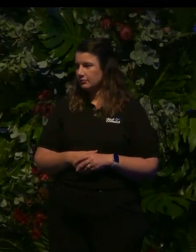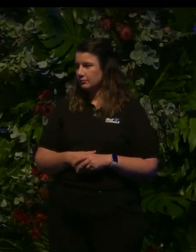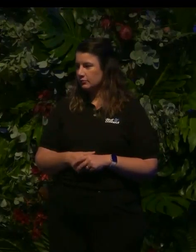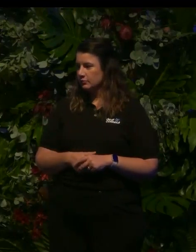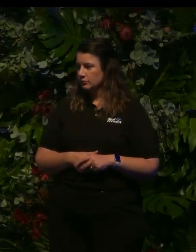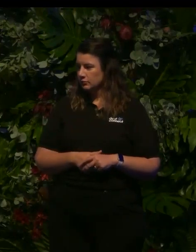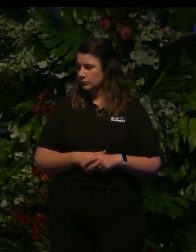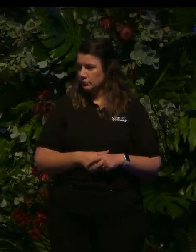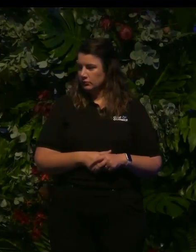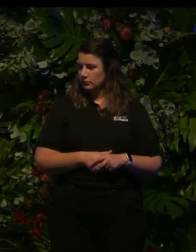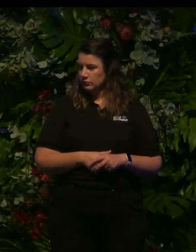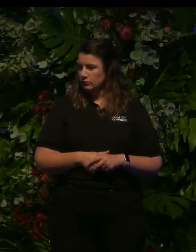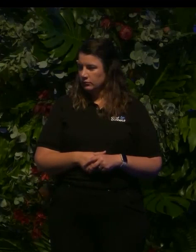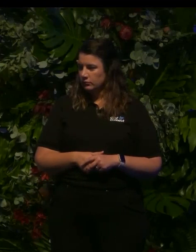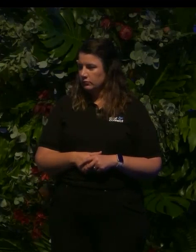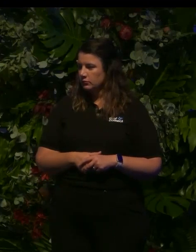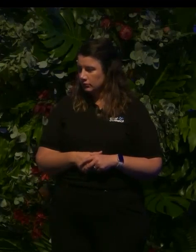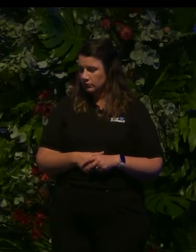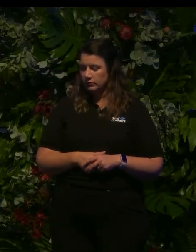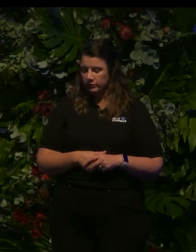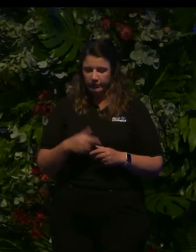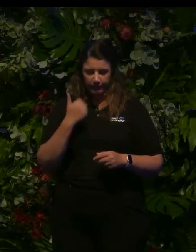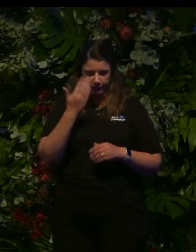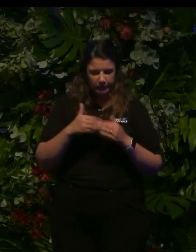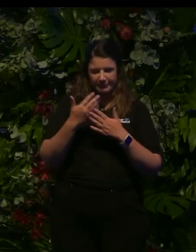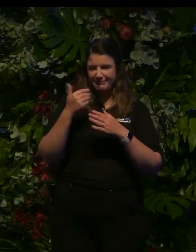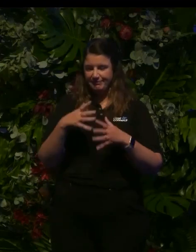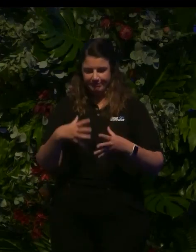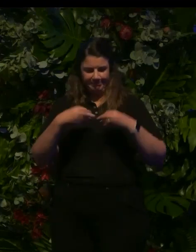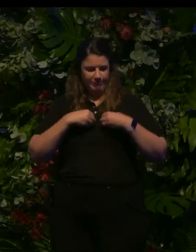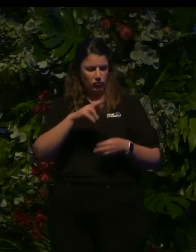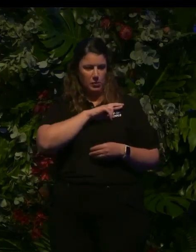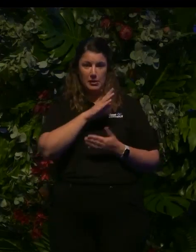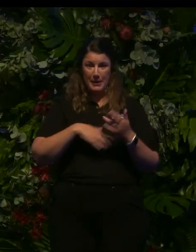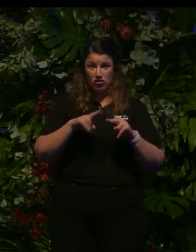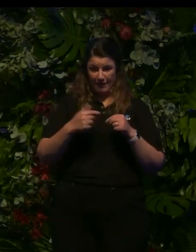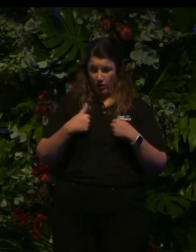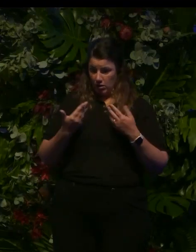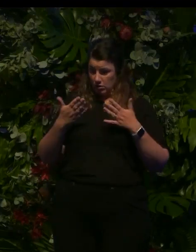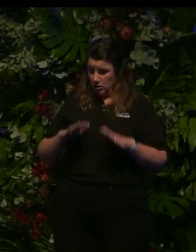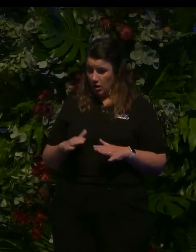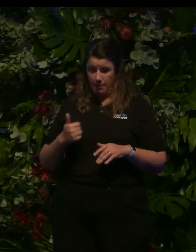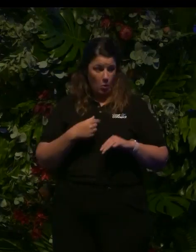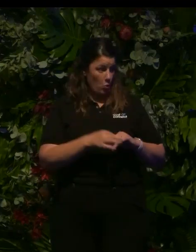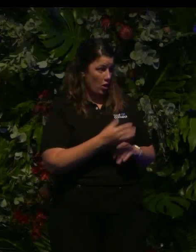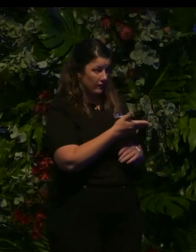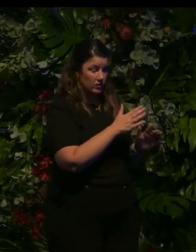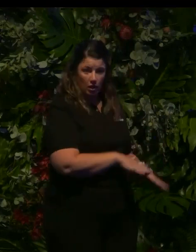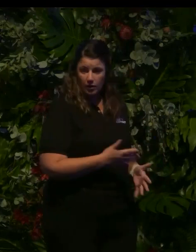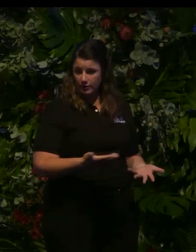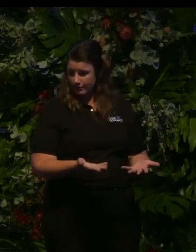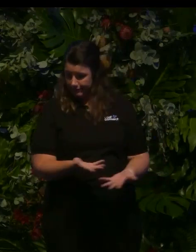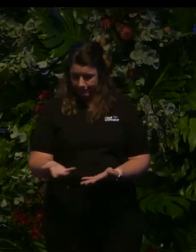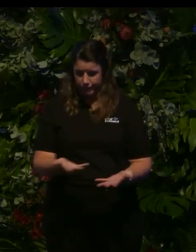this daily by daily, taking the responsibility of be parent and know if something happens to me, my wife, I'm not